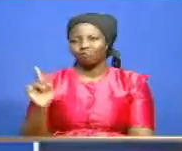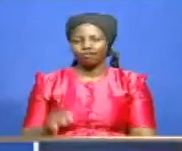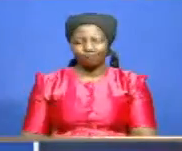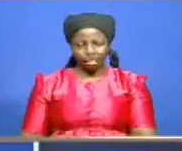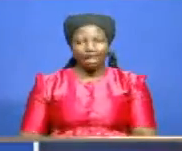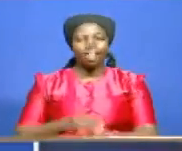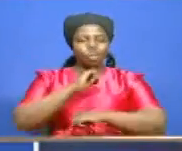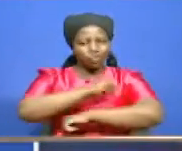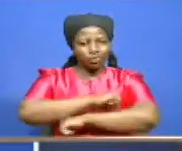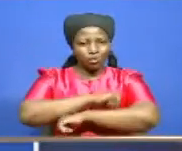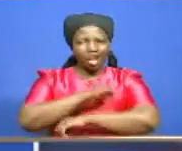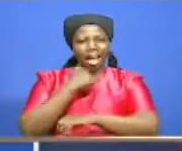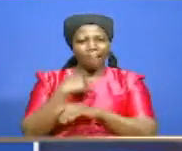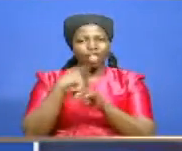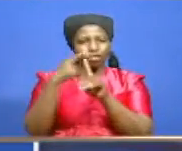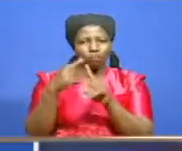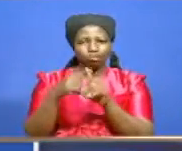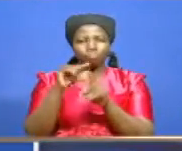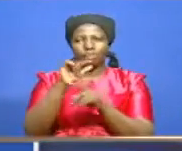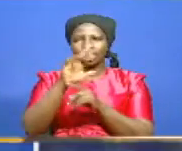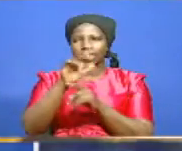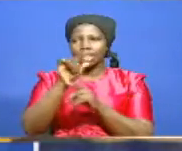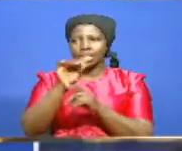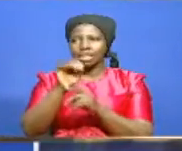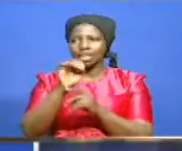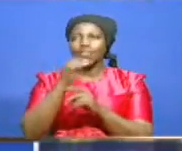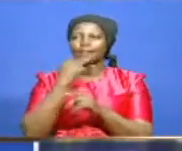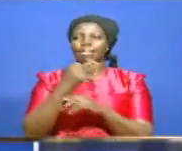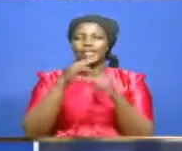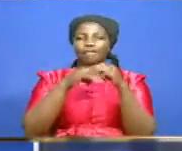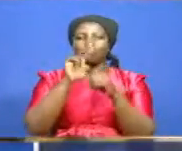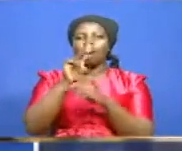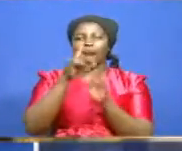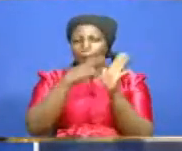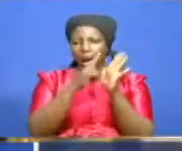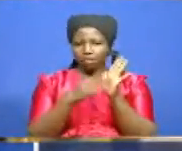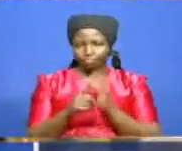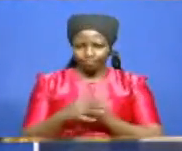The school had a mean grade of 371 marks.